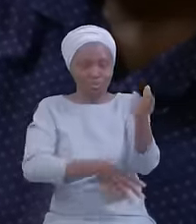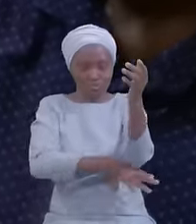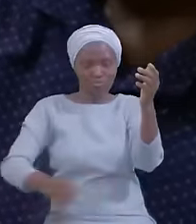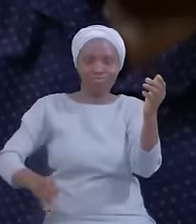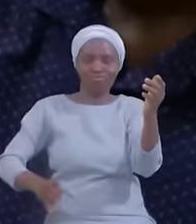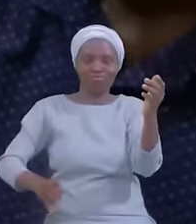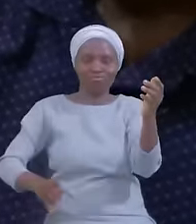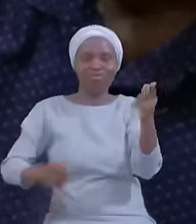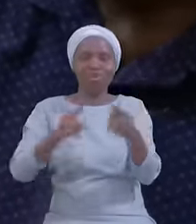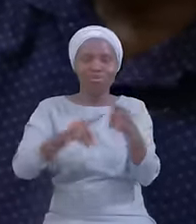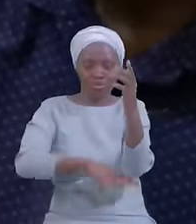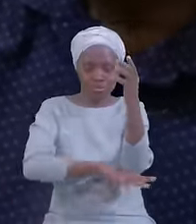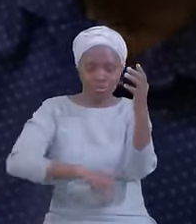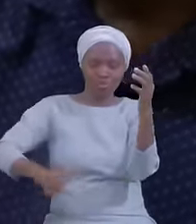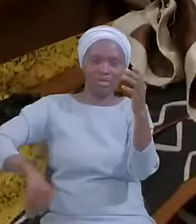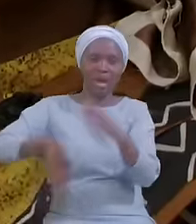To root out.